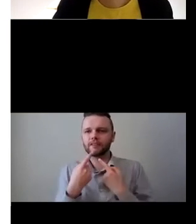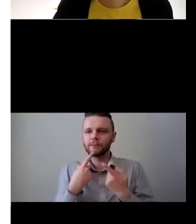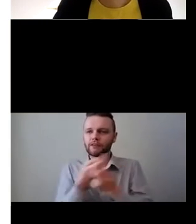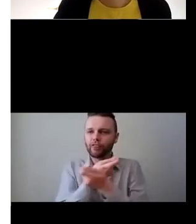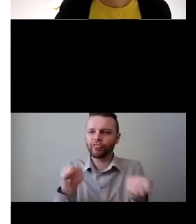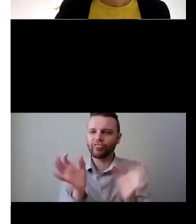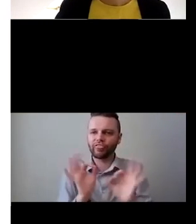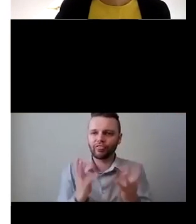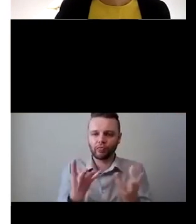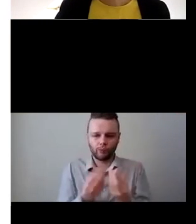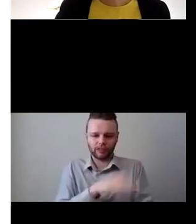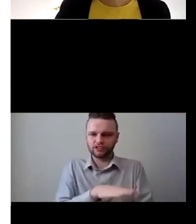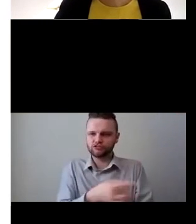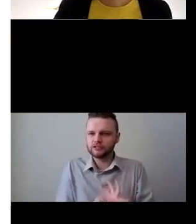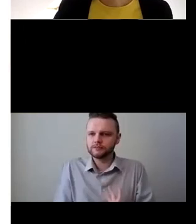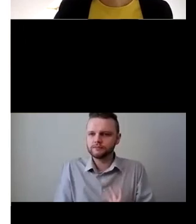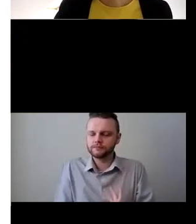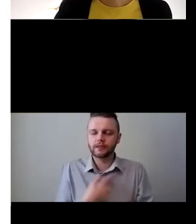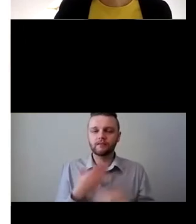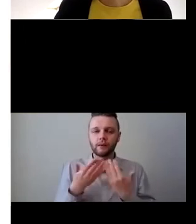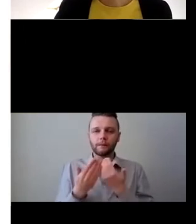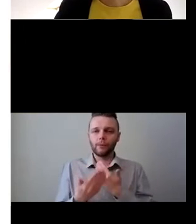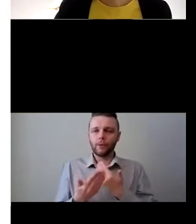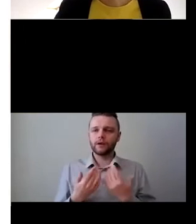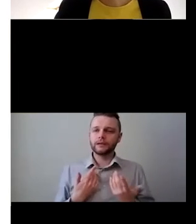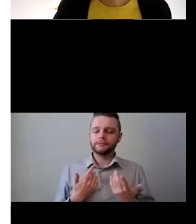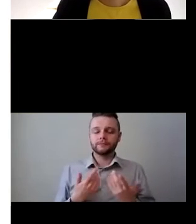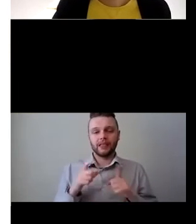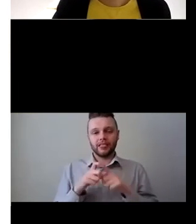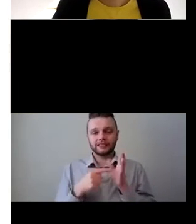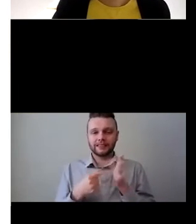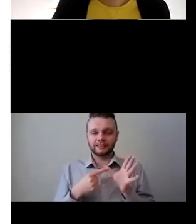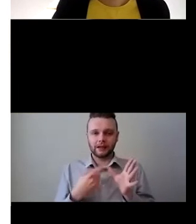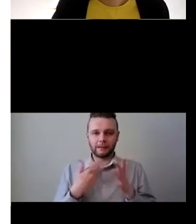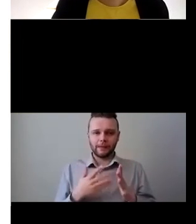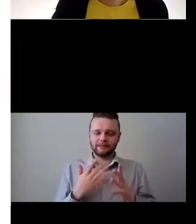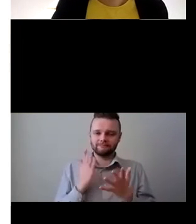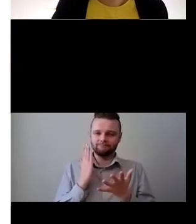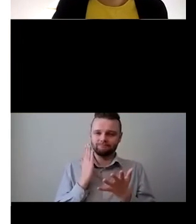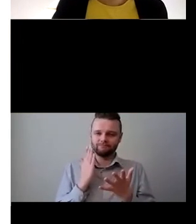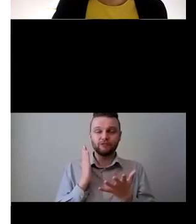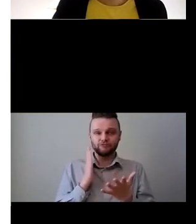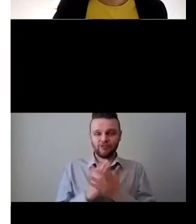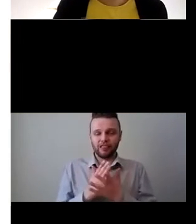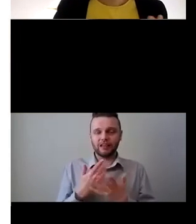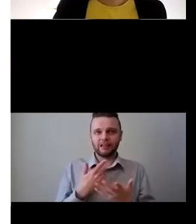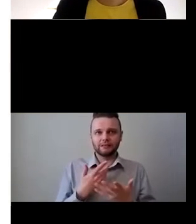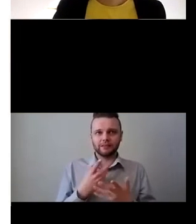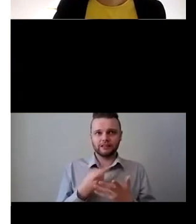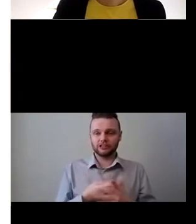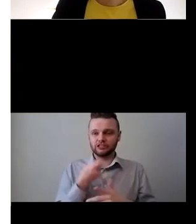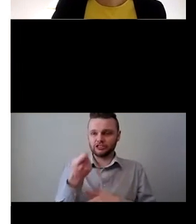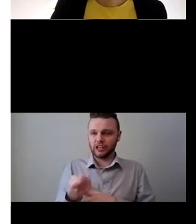the children. And even more so, the data is also very often in practice shared